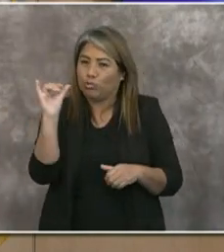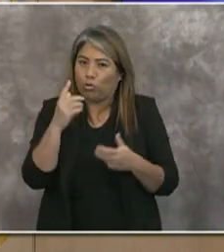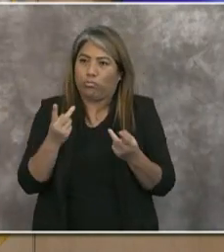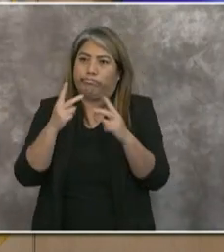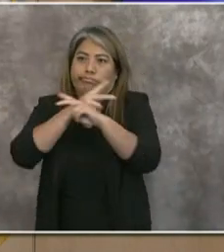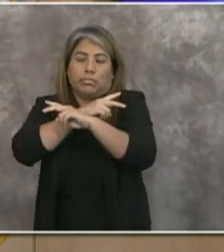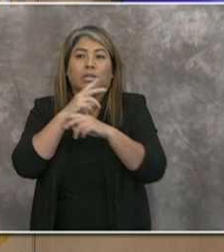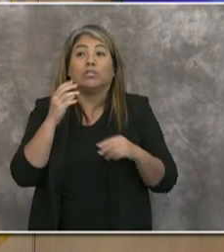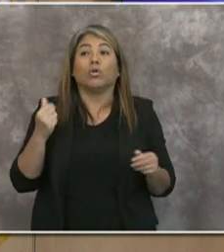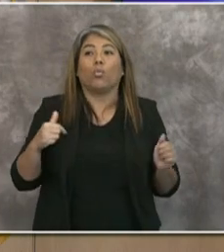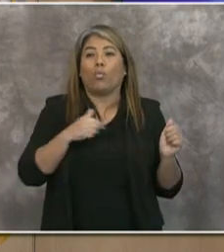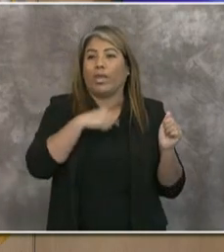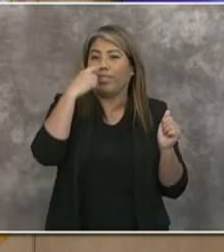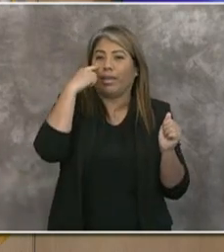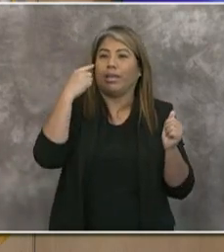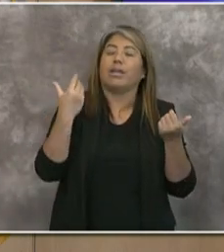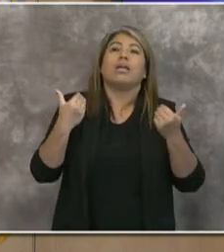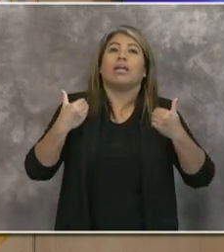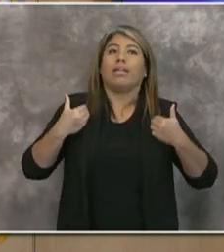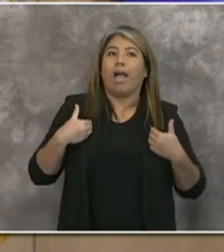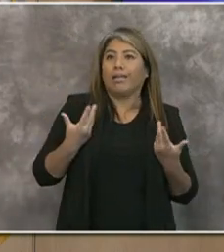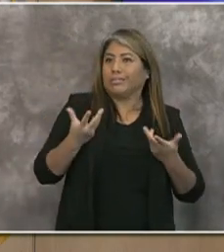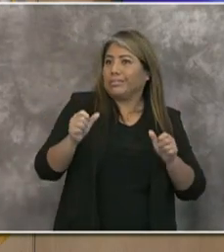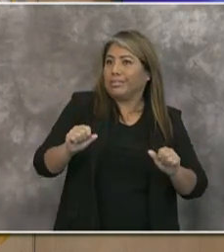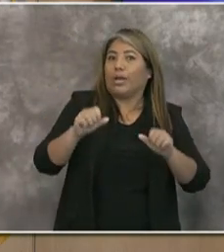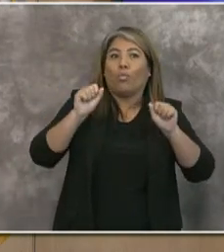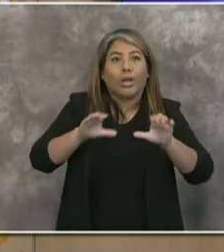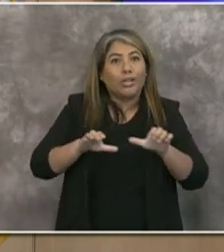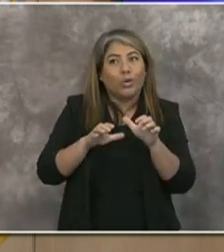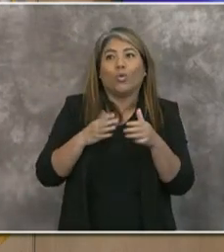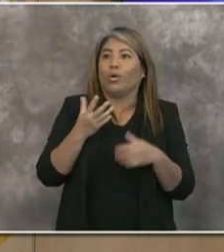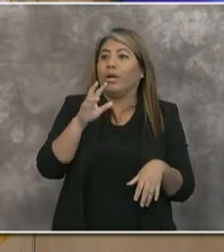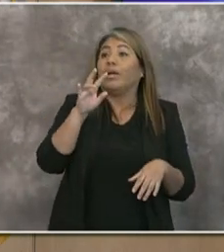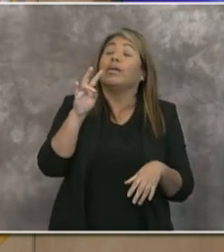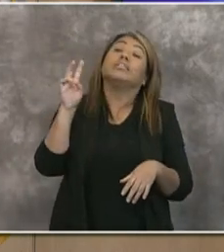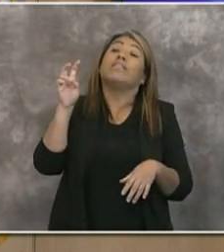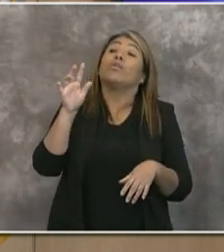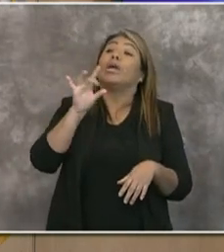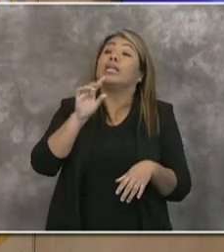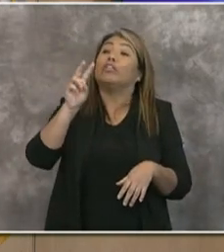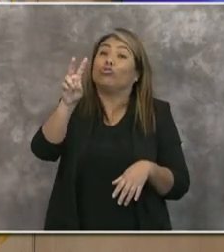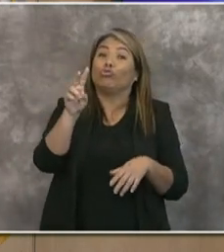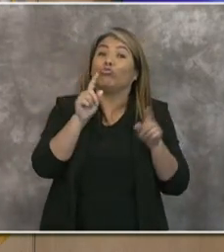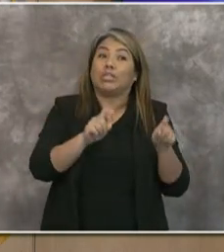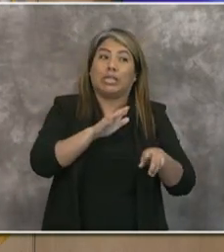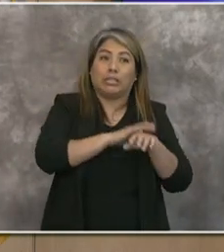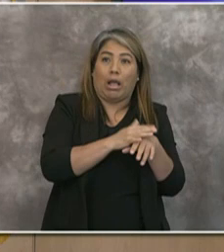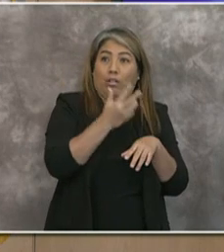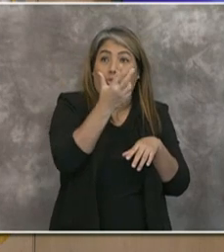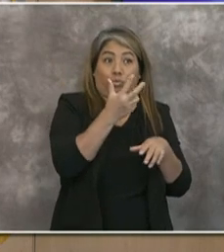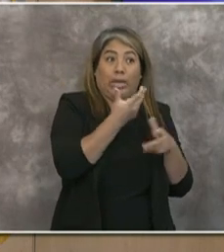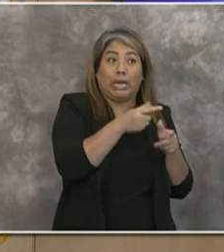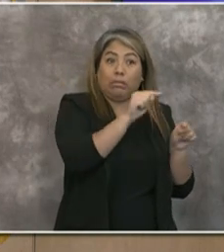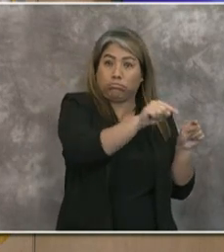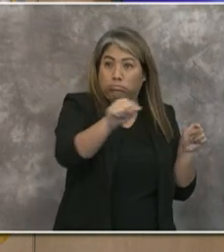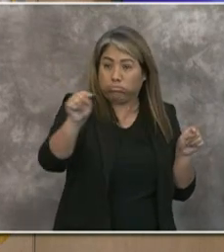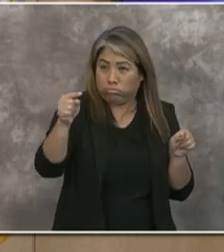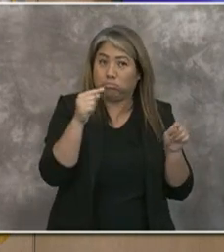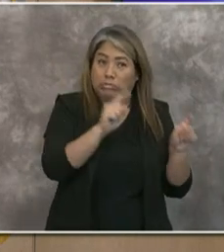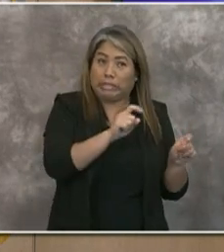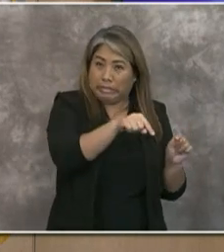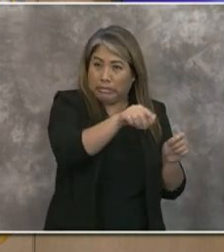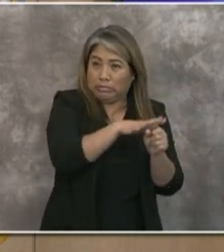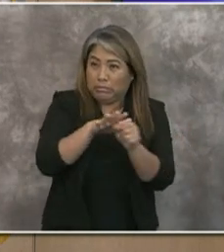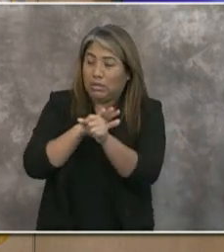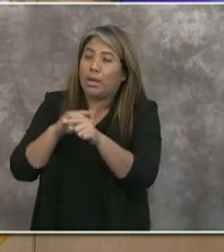the potential, initially we believe we could be doing 782 tests on the 3 sites that we have now. But there is the potential